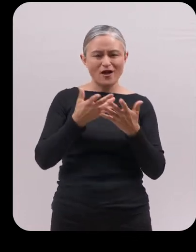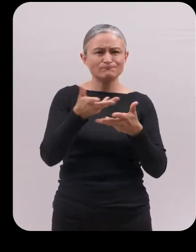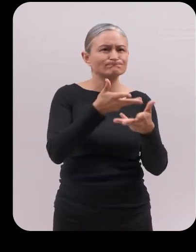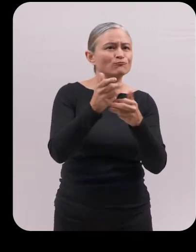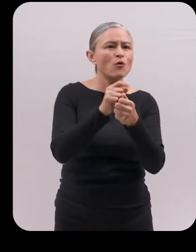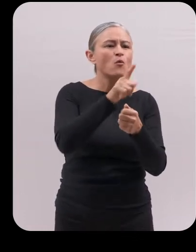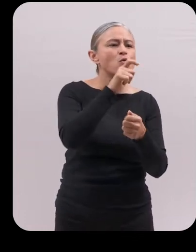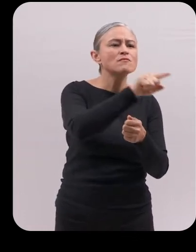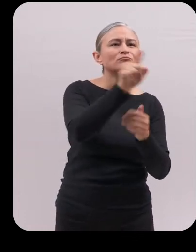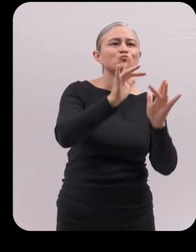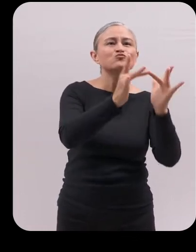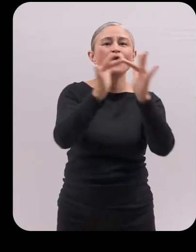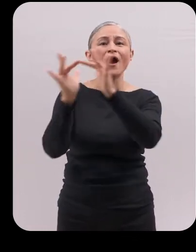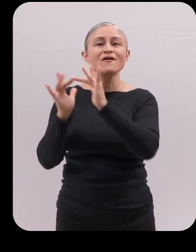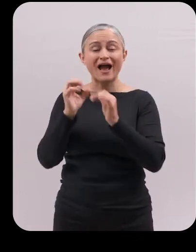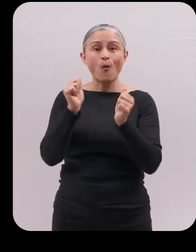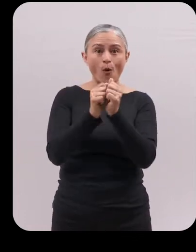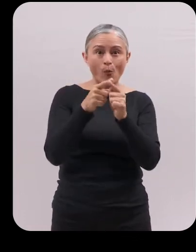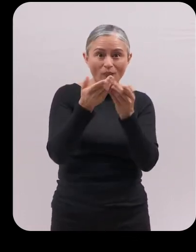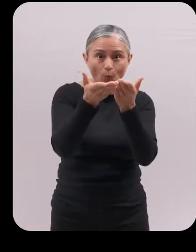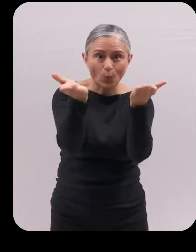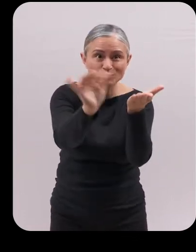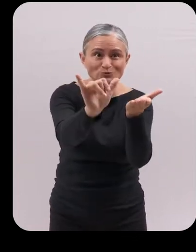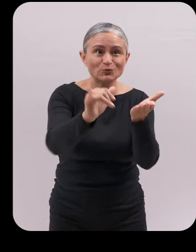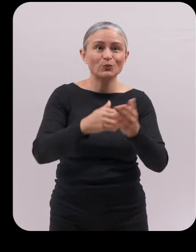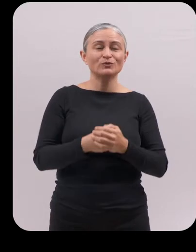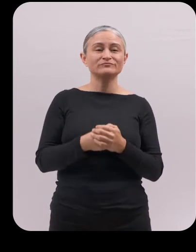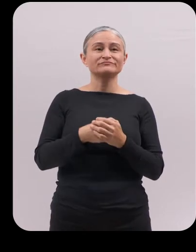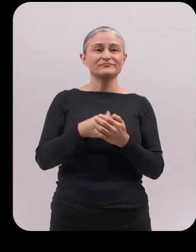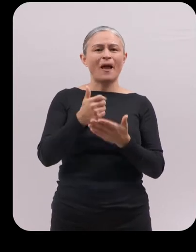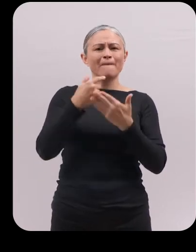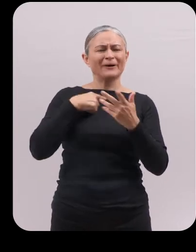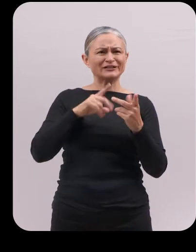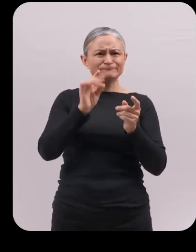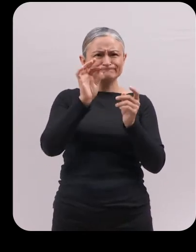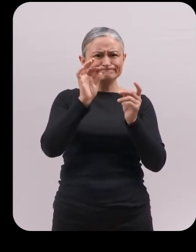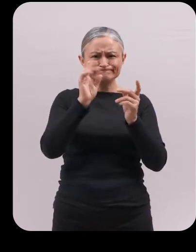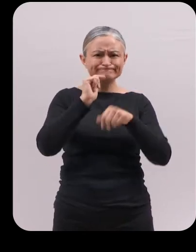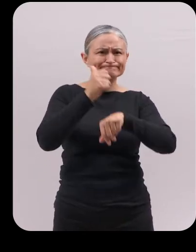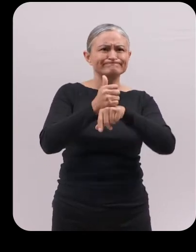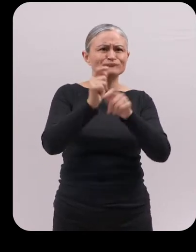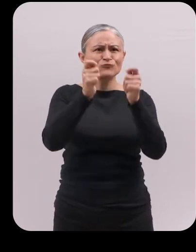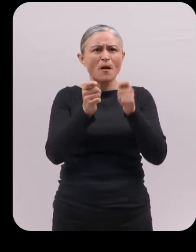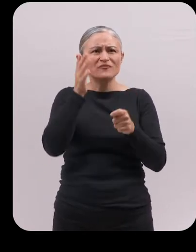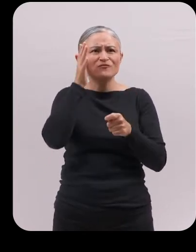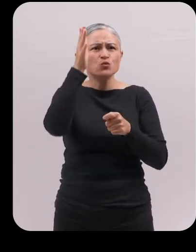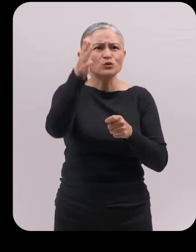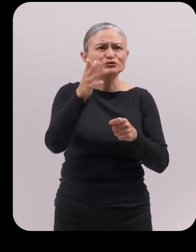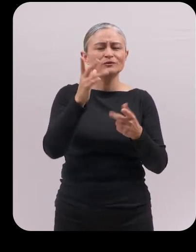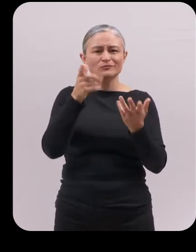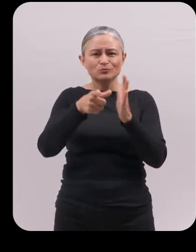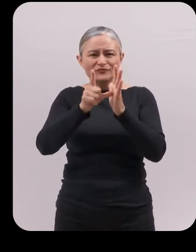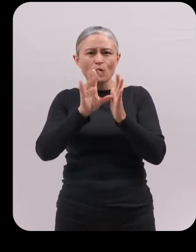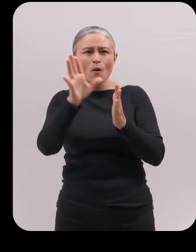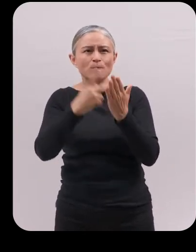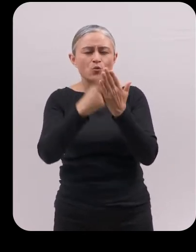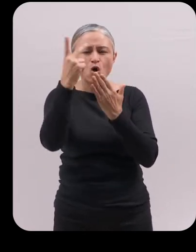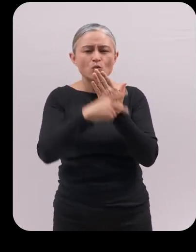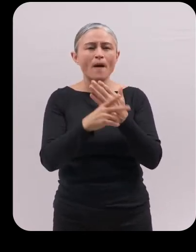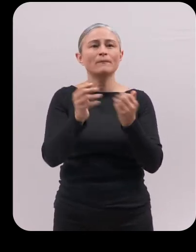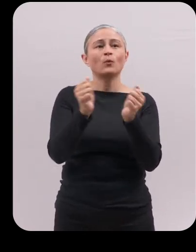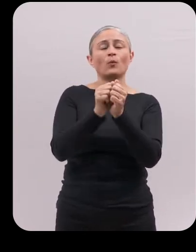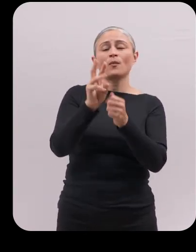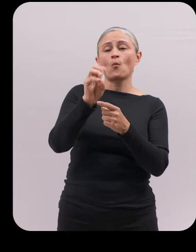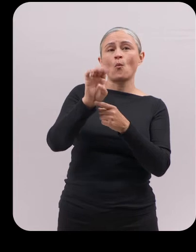we want to work with you too. So help us shape the future of the web by signing up for our early preview program.